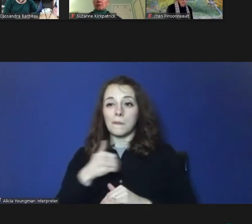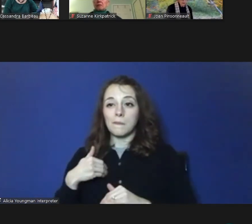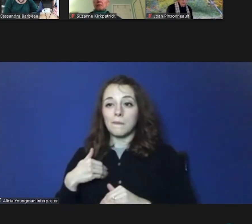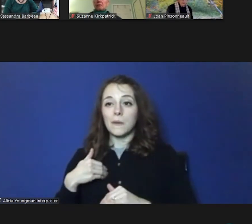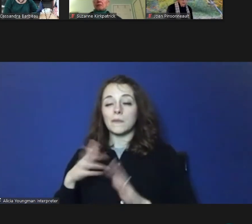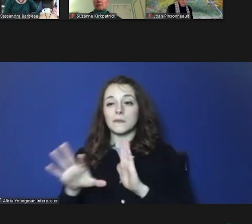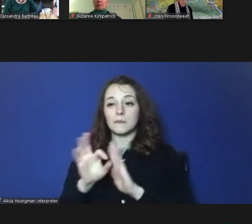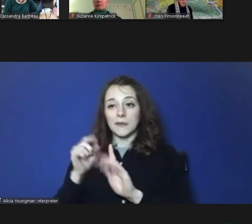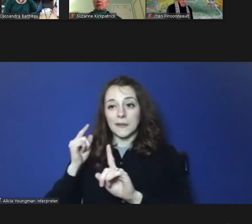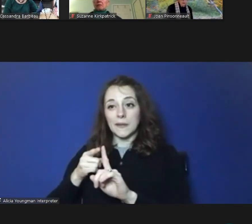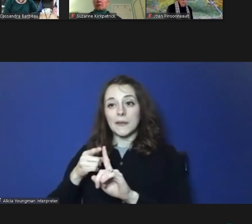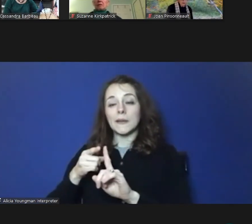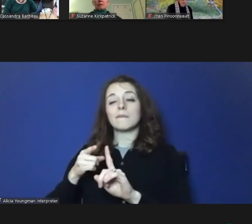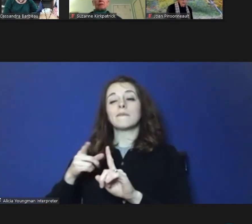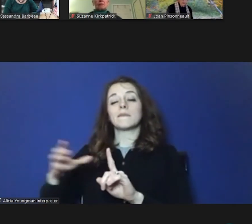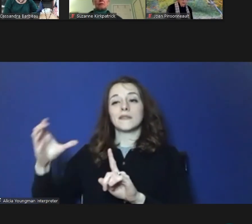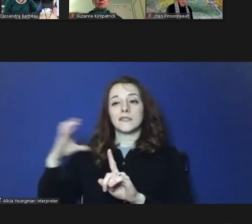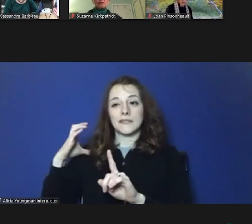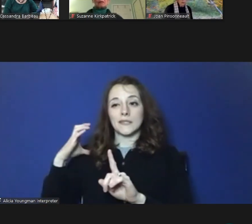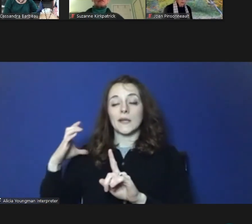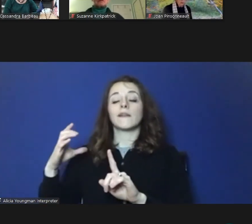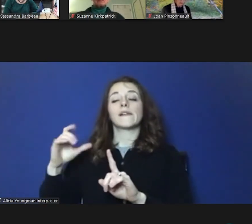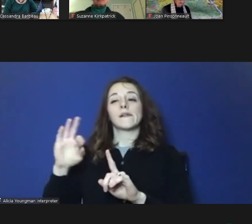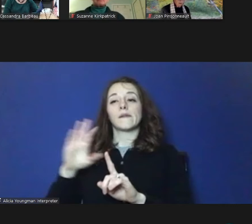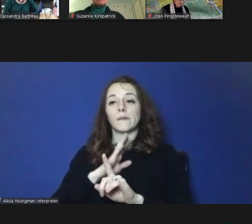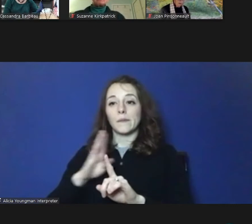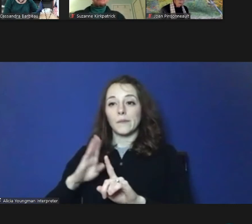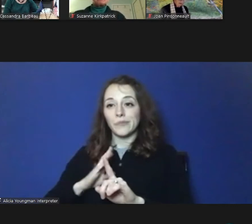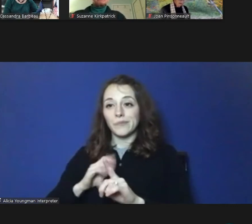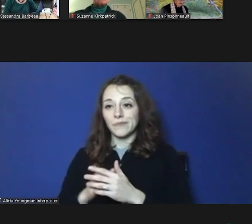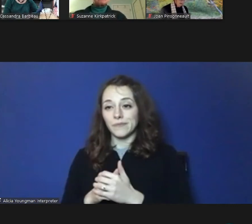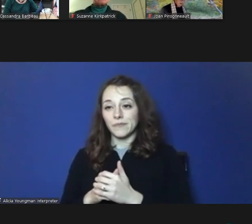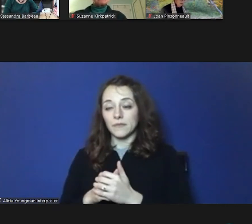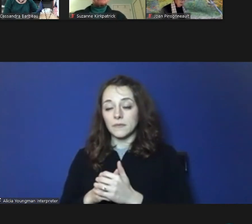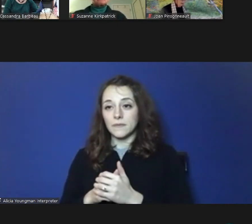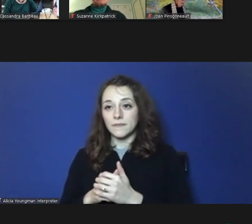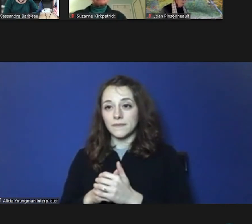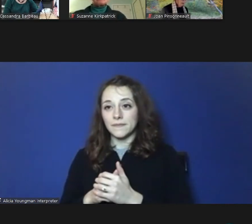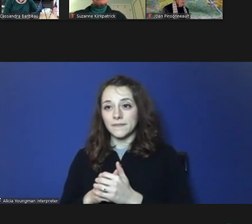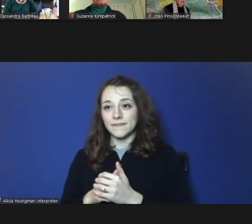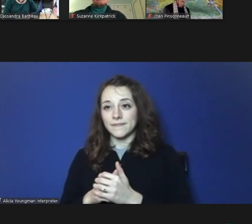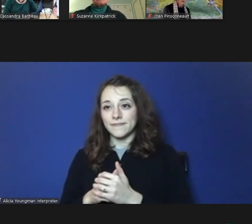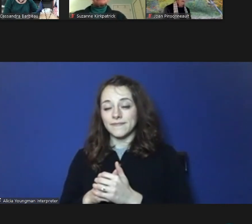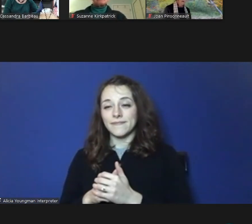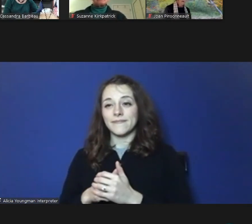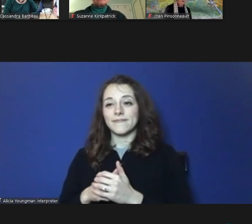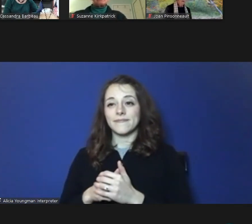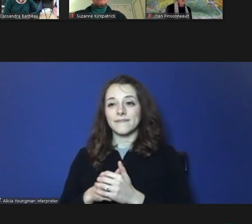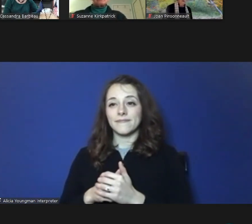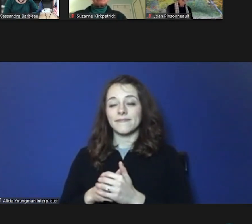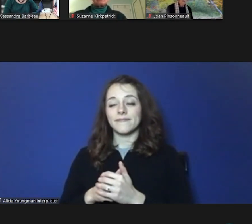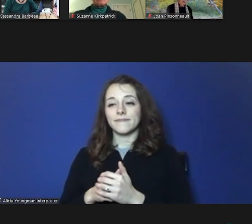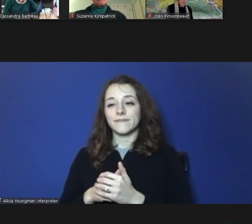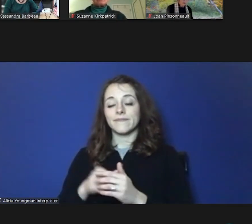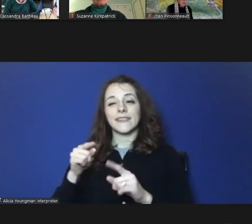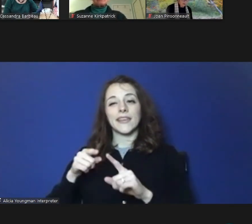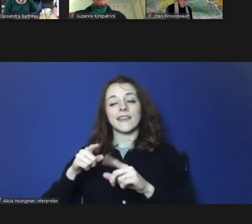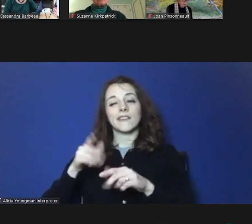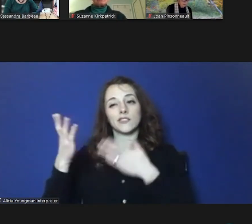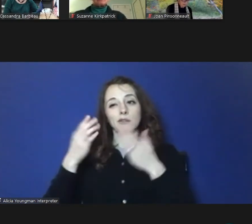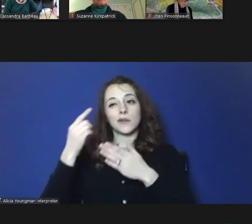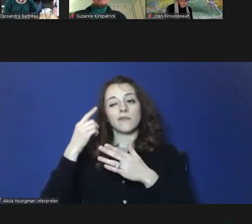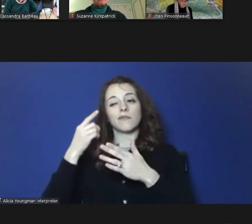him as chair, a role he exercised adeptly and conscientiously for 4